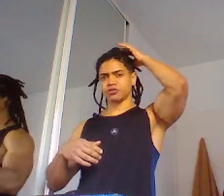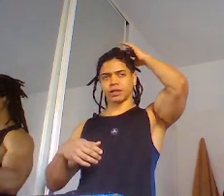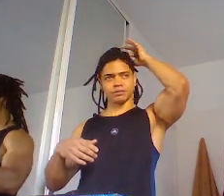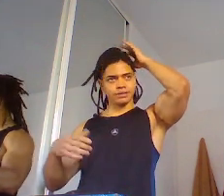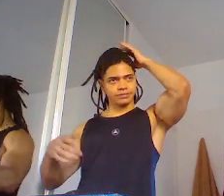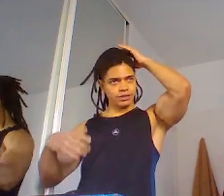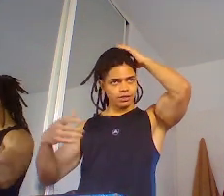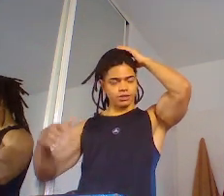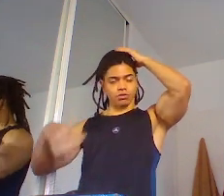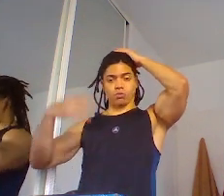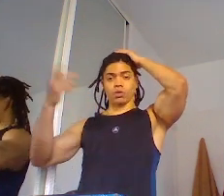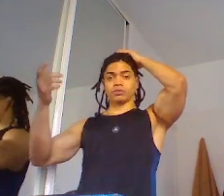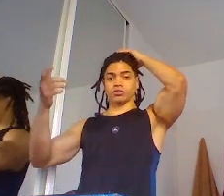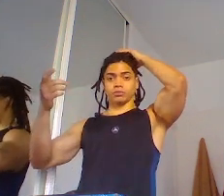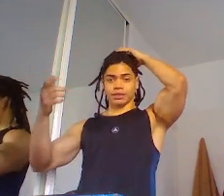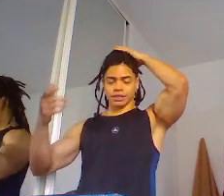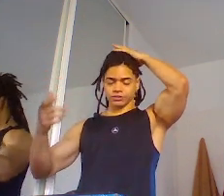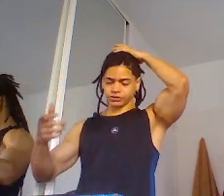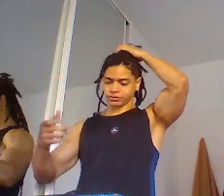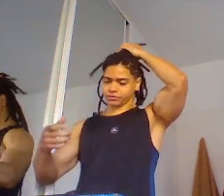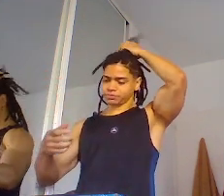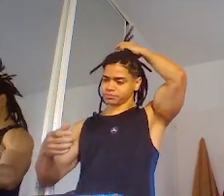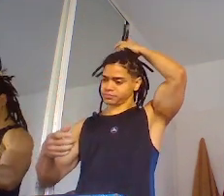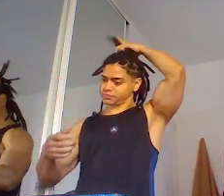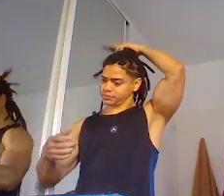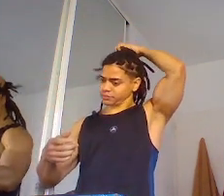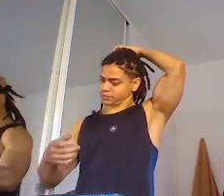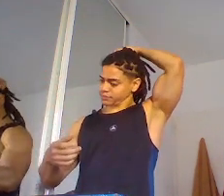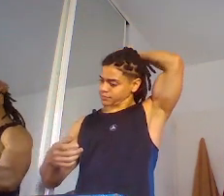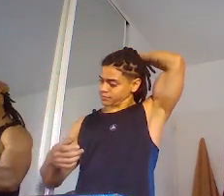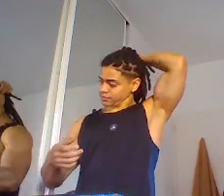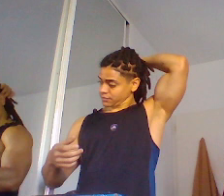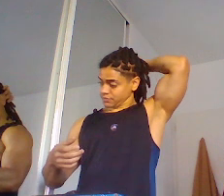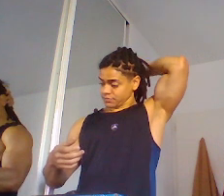Here you have is warranty obligations.